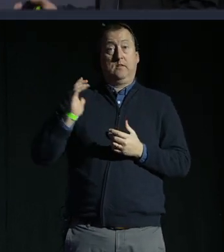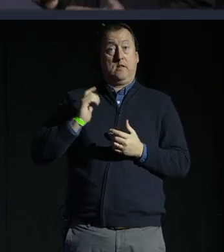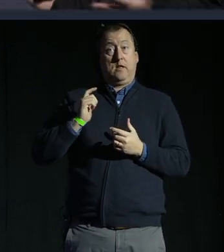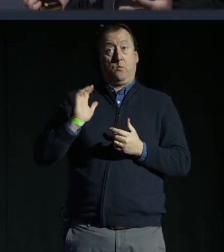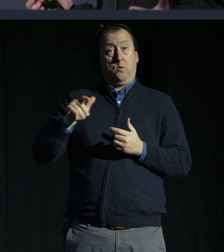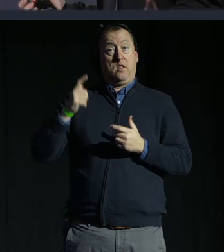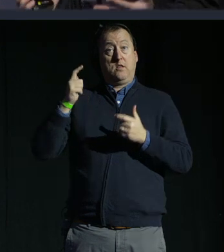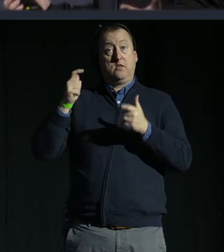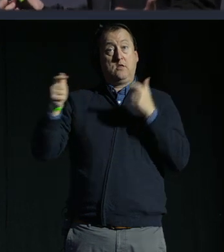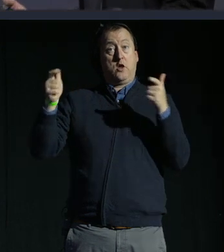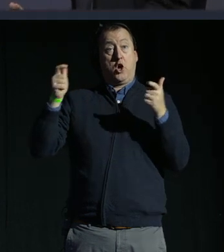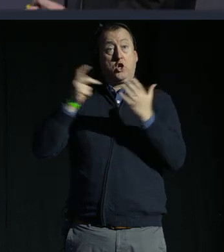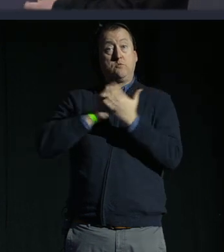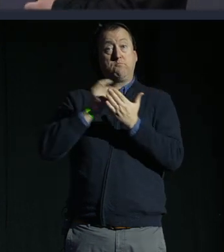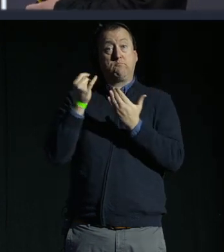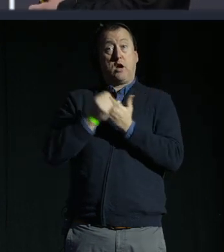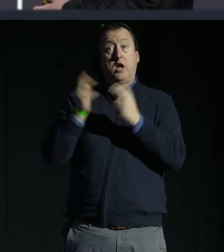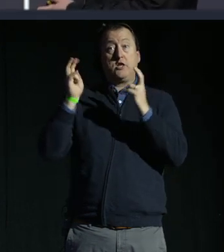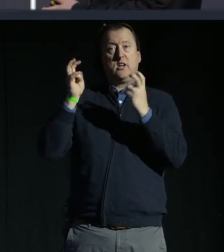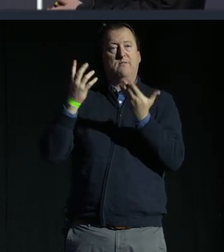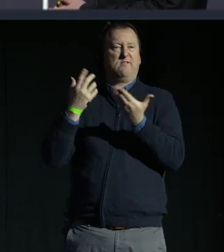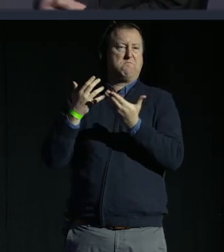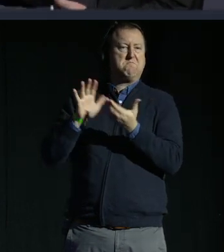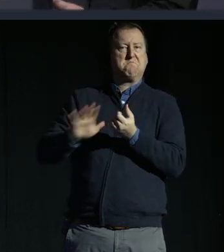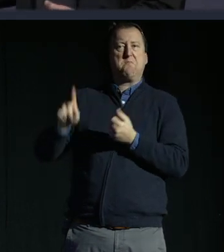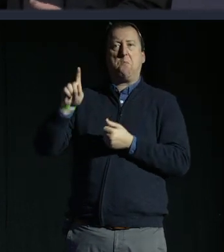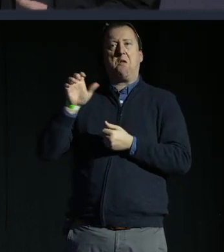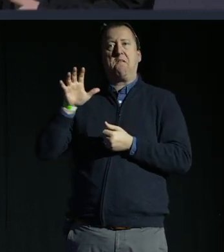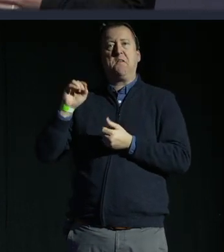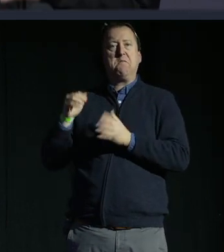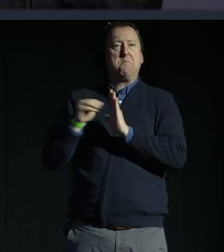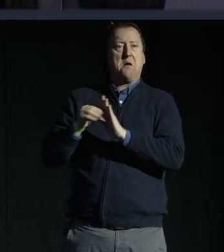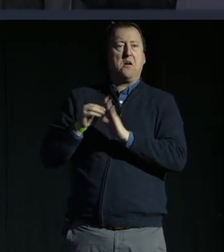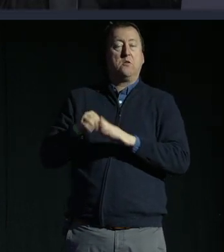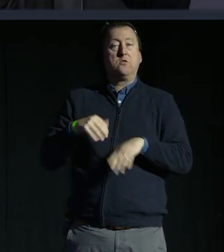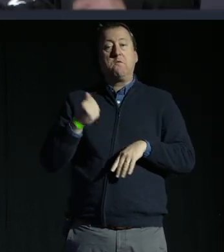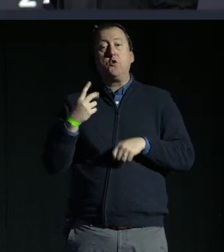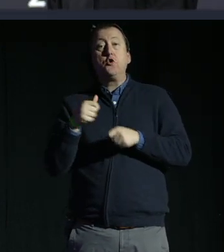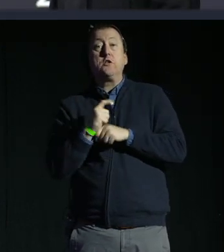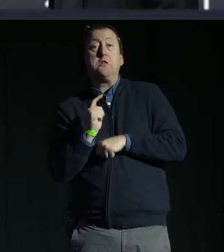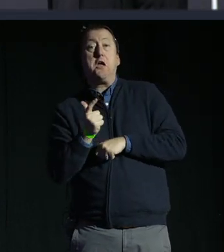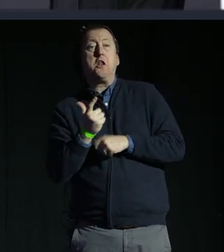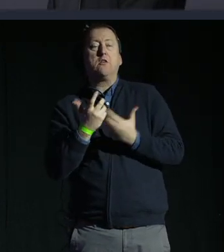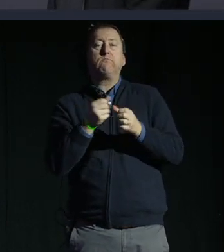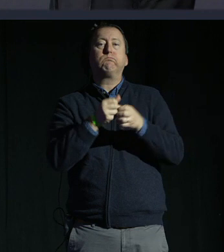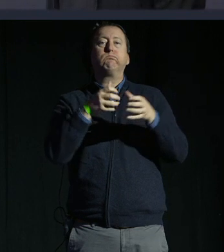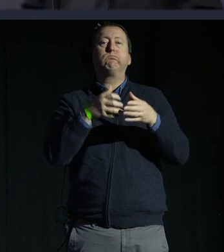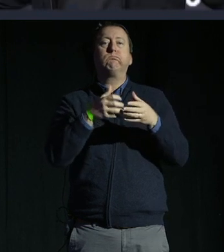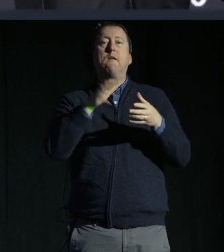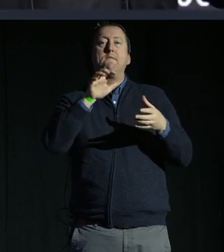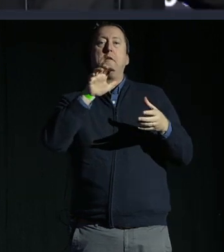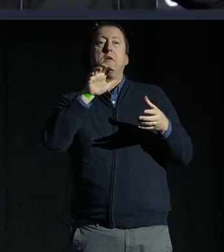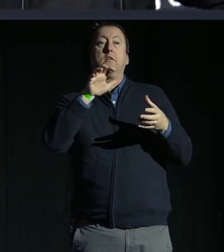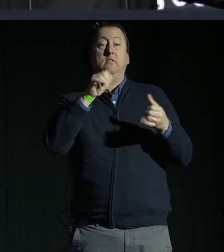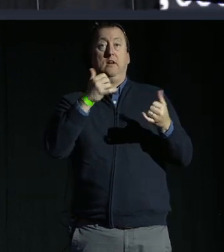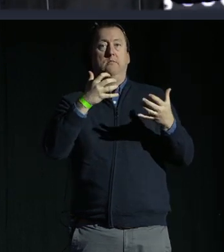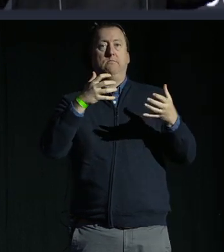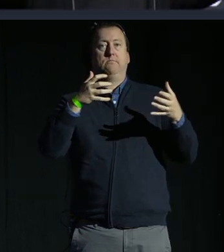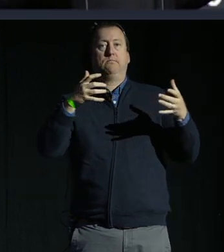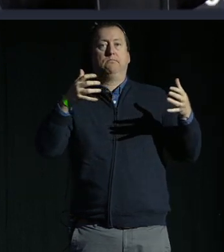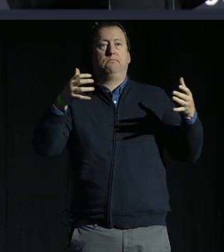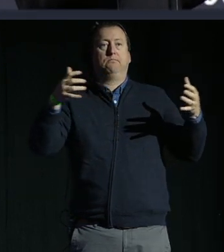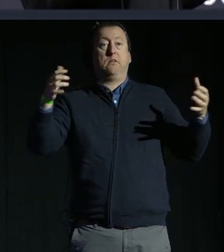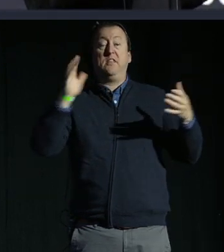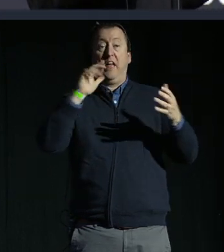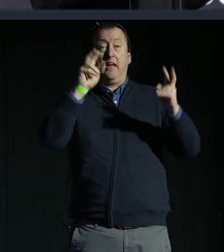was 150 models. A couple years in, maybe that was like 500. Today, a